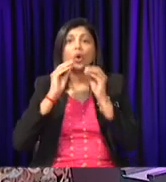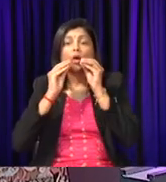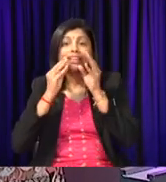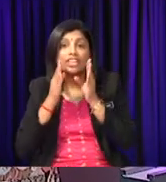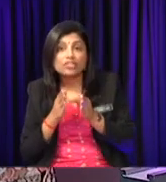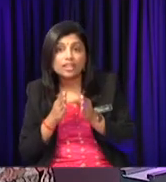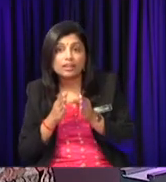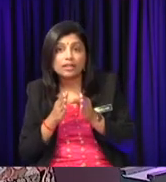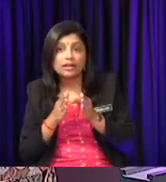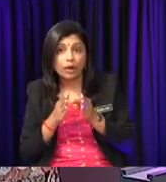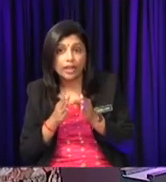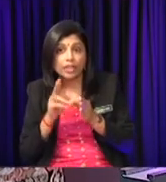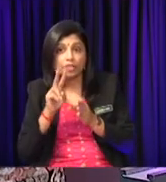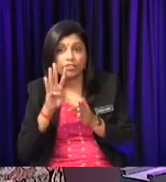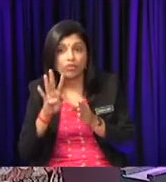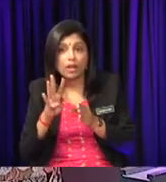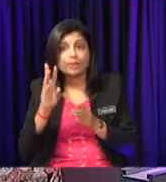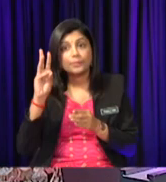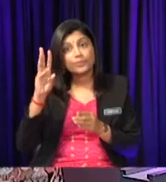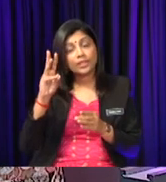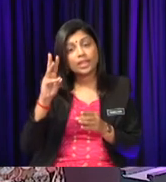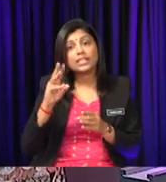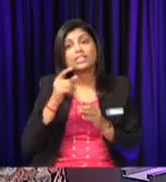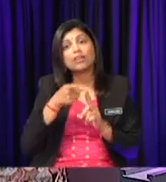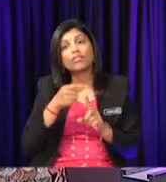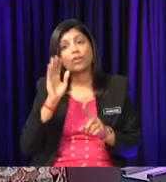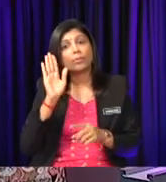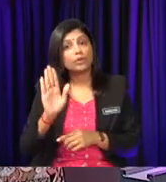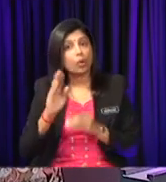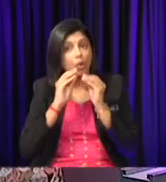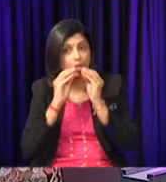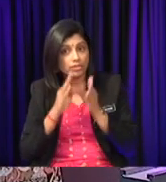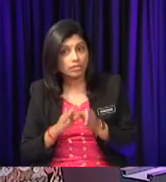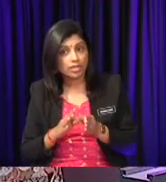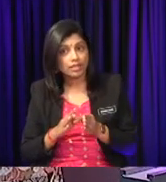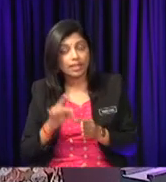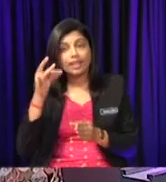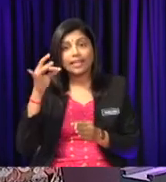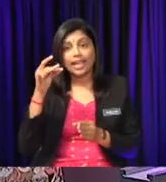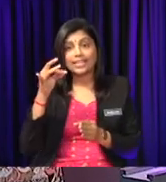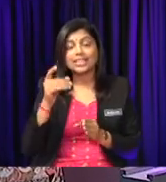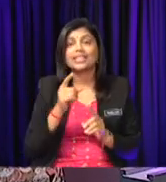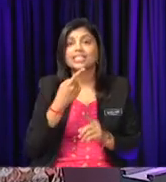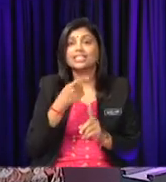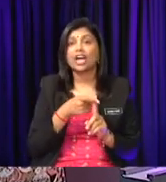there quietly, listening, not saying a single word, not even a peep,